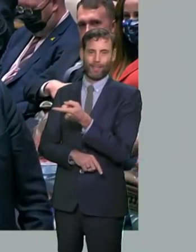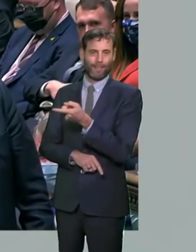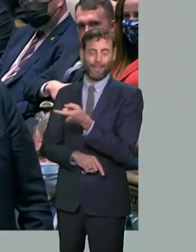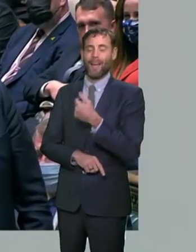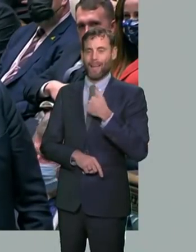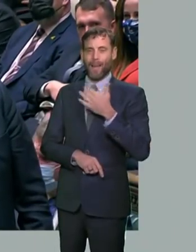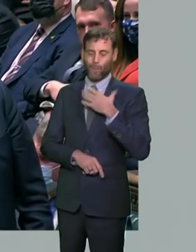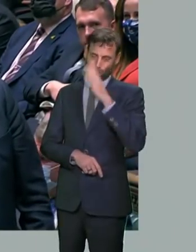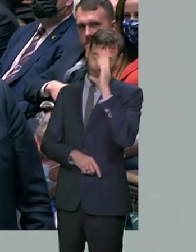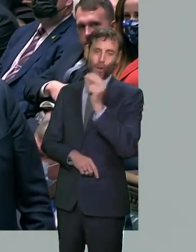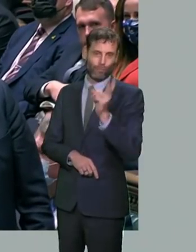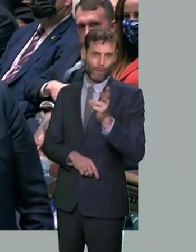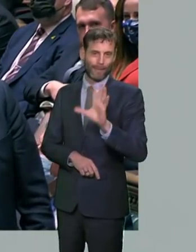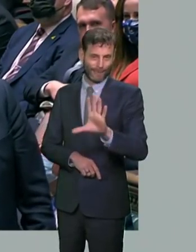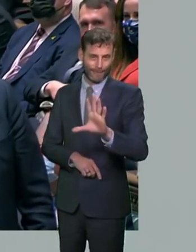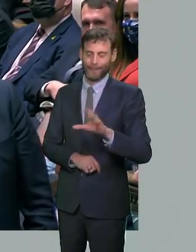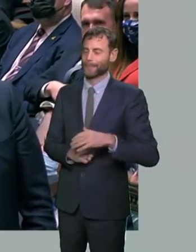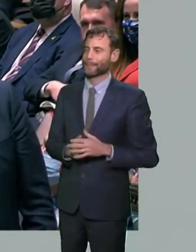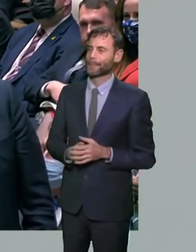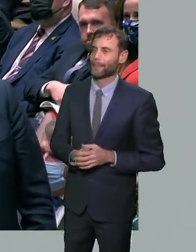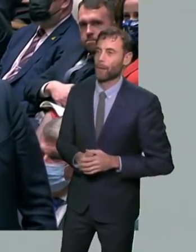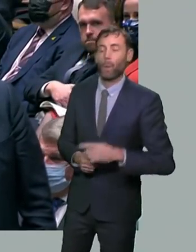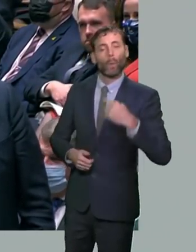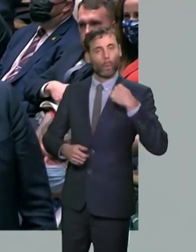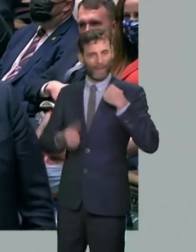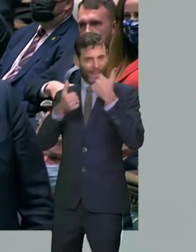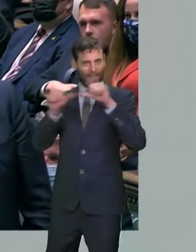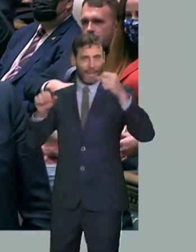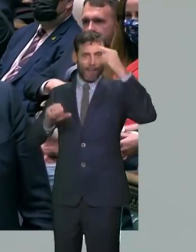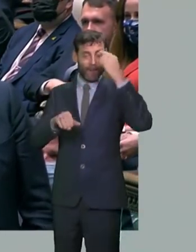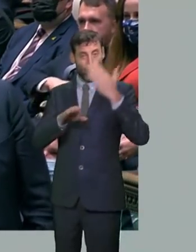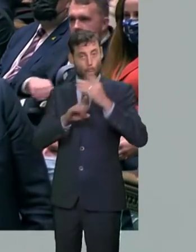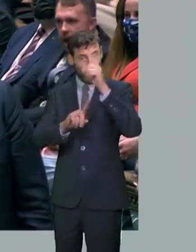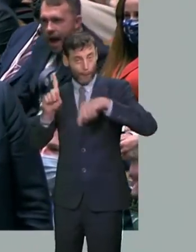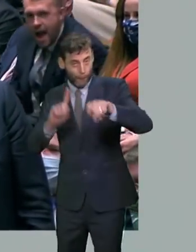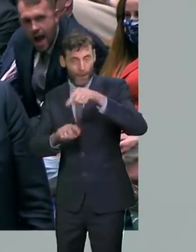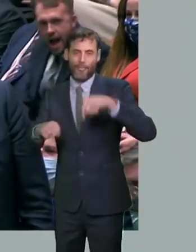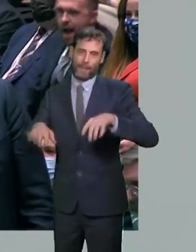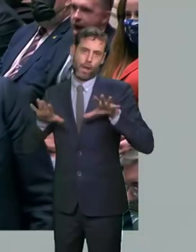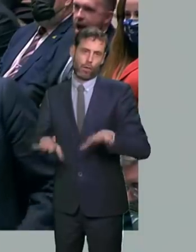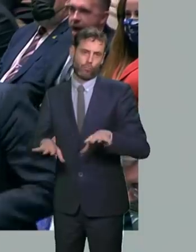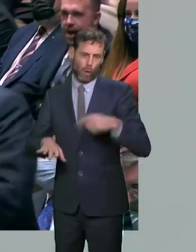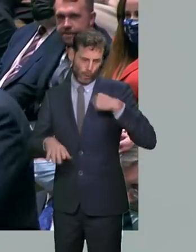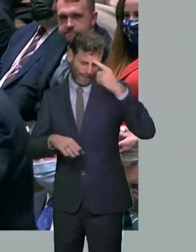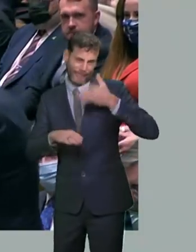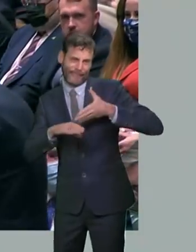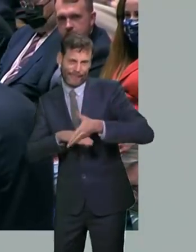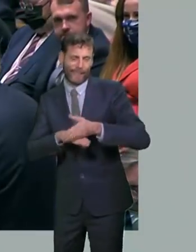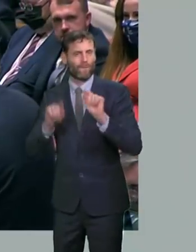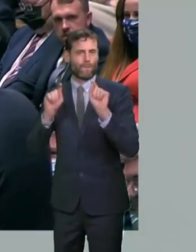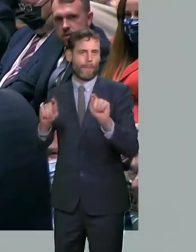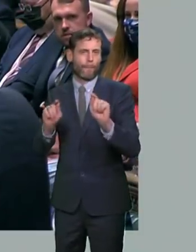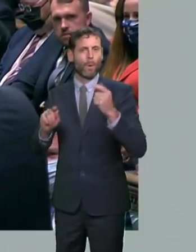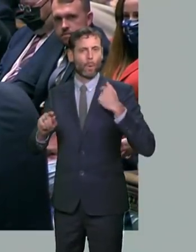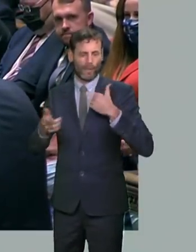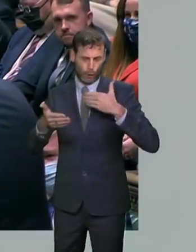I just want to repeat the crucial point, Mr. Speaker. We're delivering for the working people of this country. We're delivering for the people of this country. And, were fixing